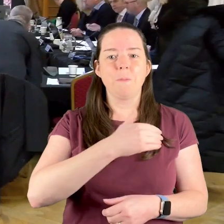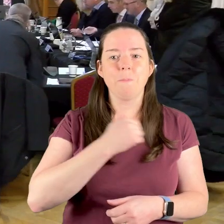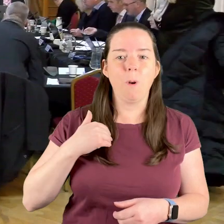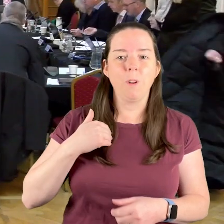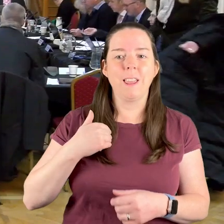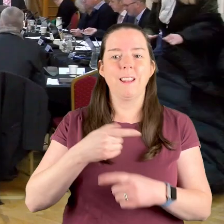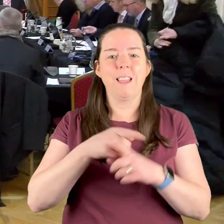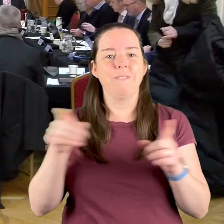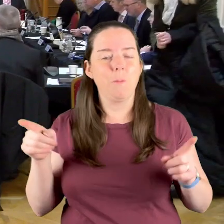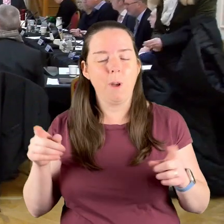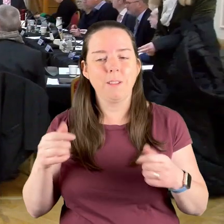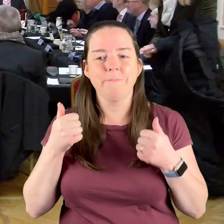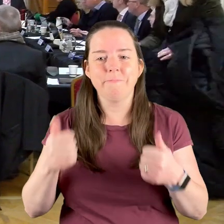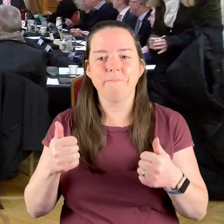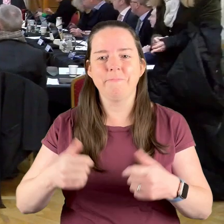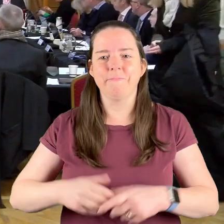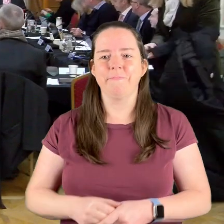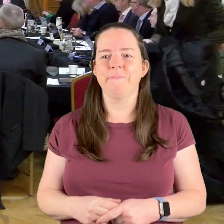Good morning, everybody.